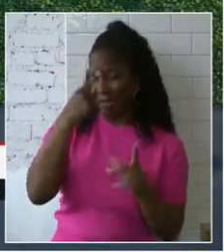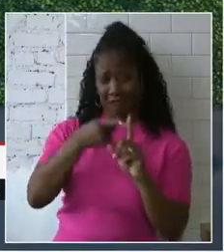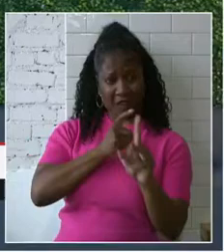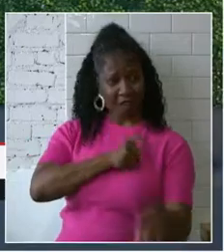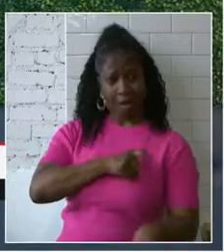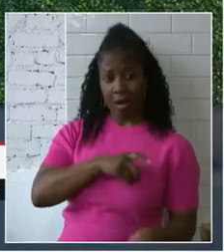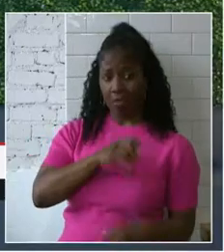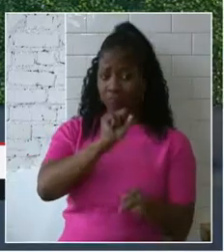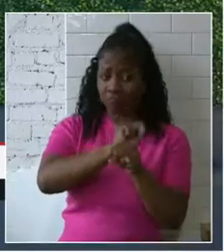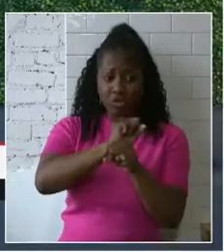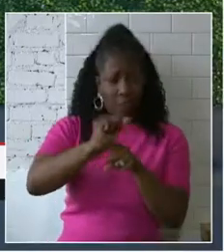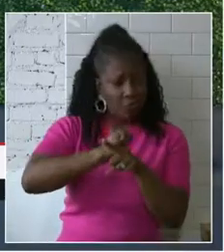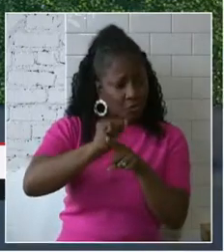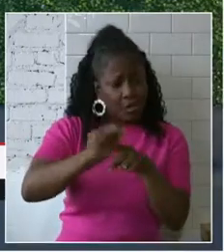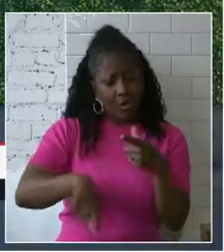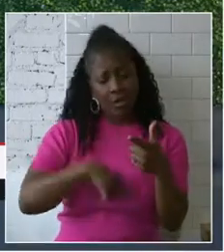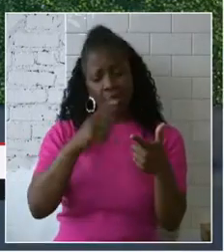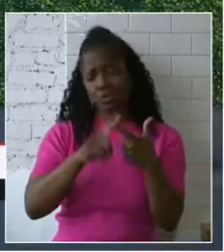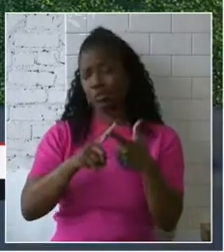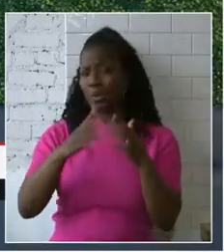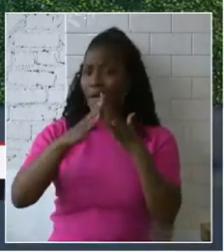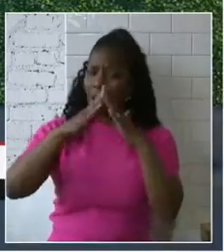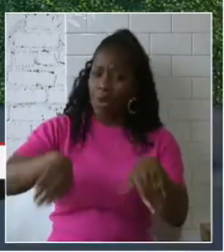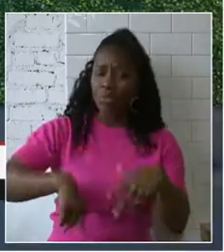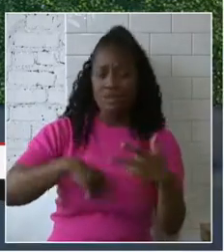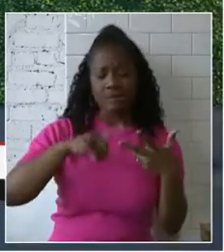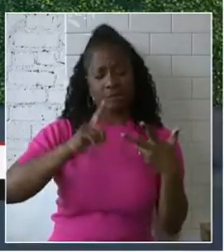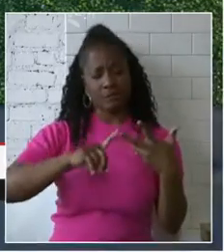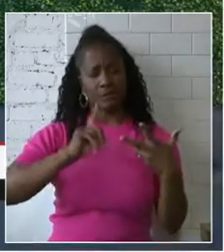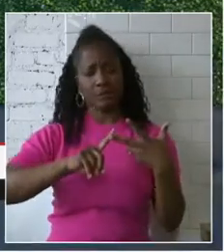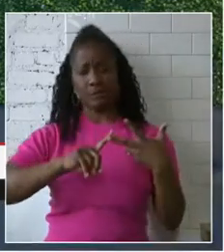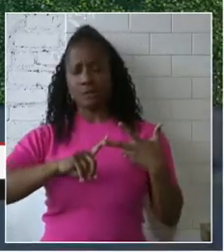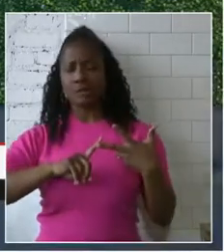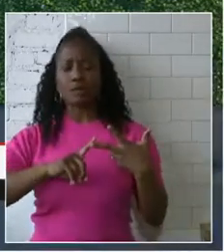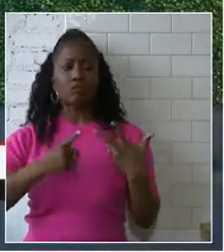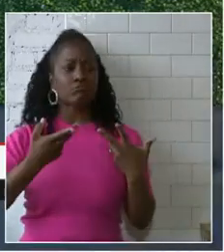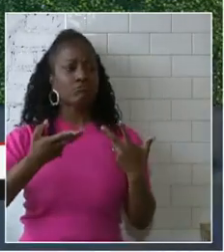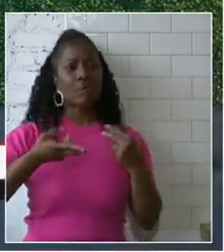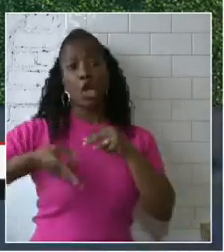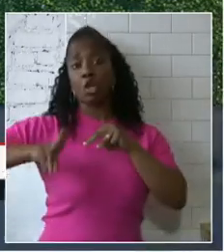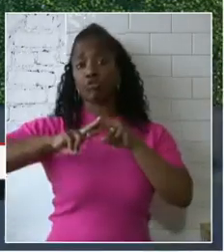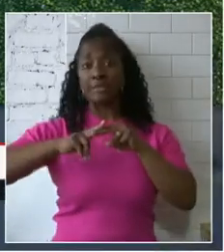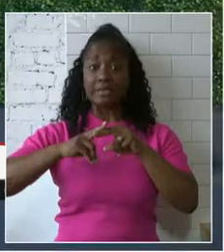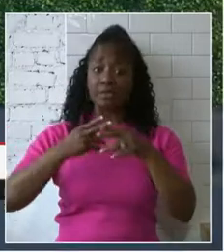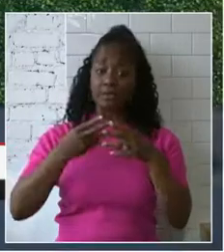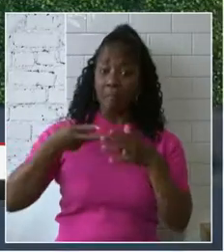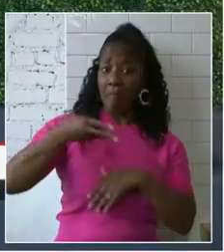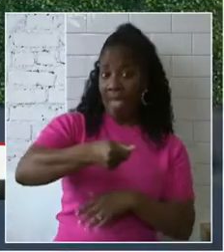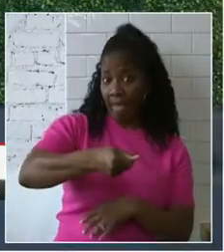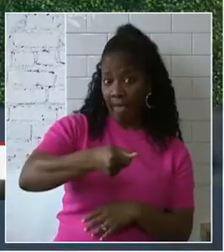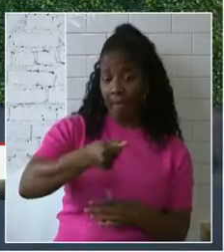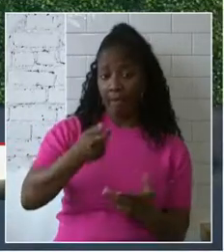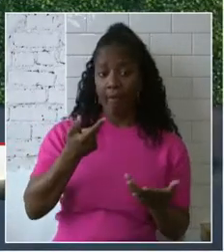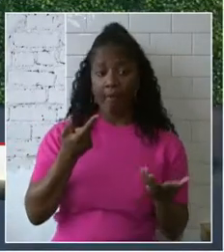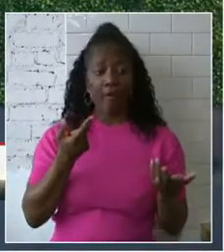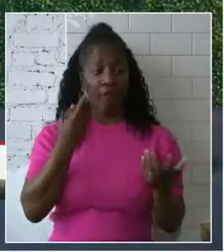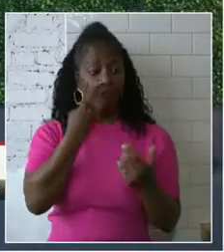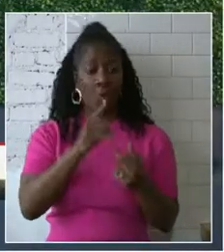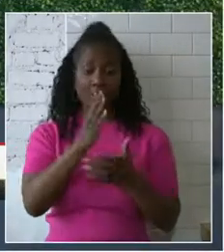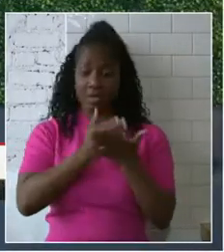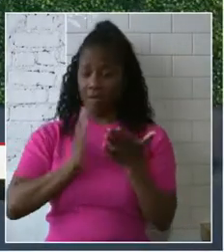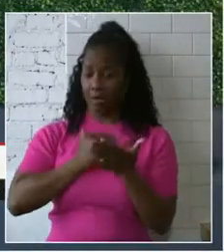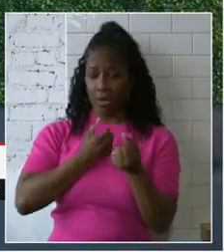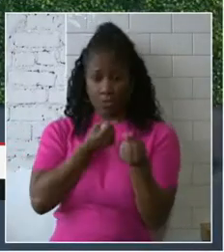job training to housing pilots to increased pay for some of our